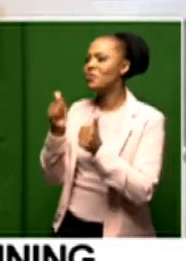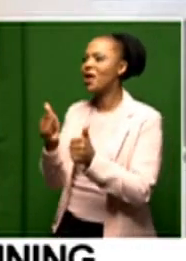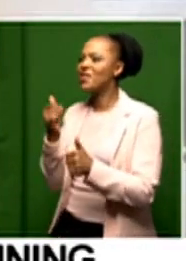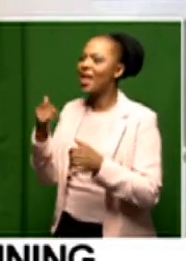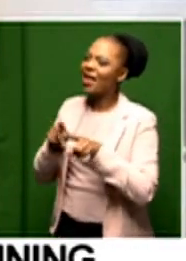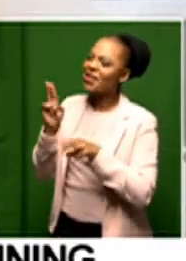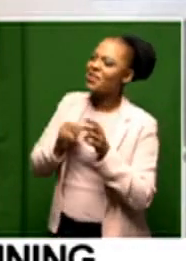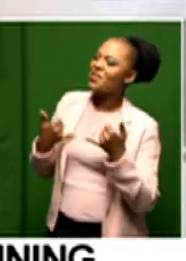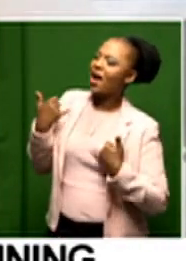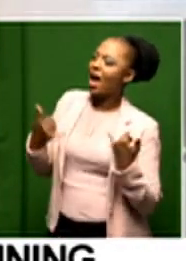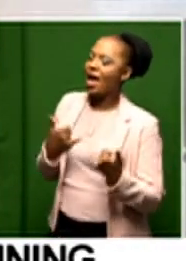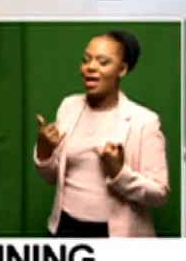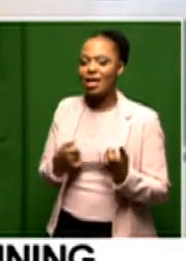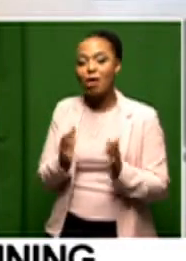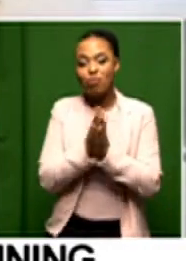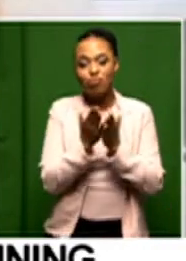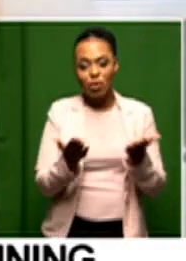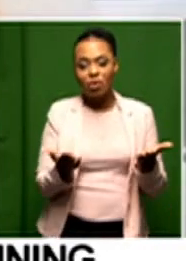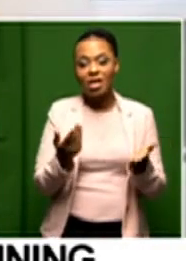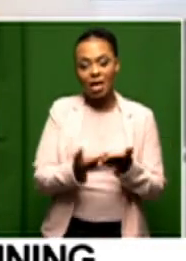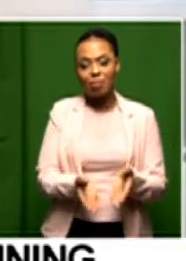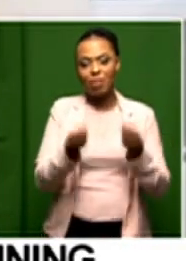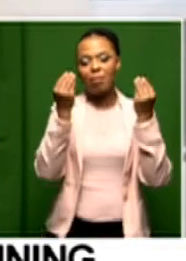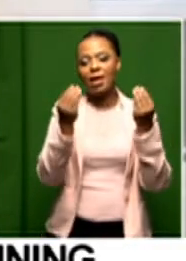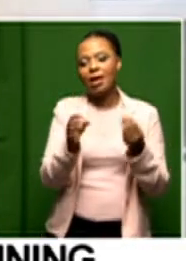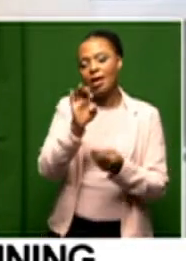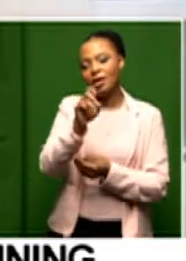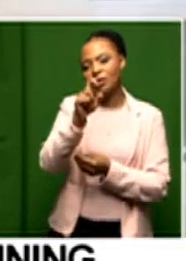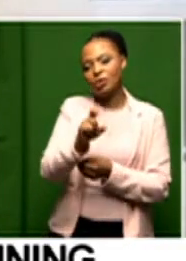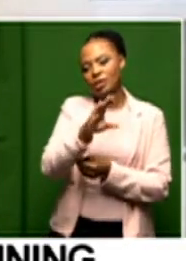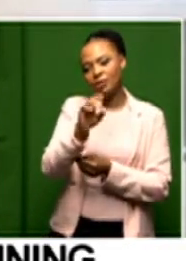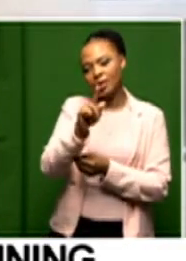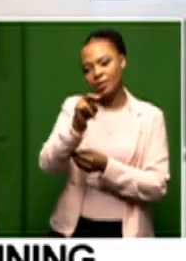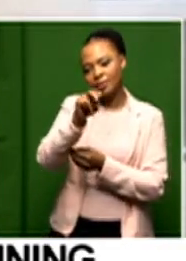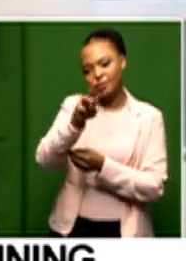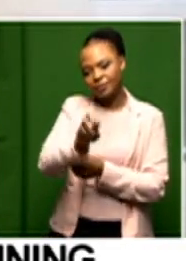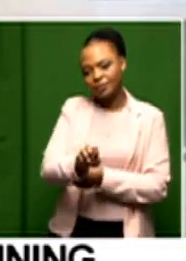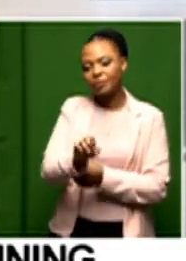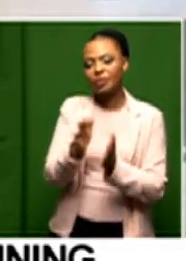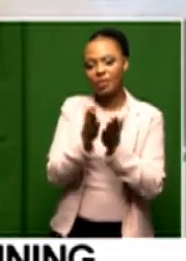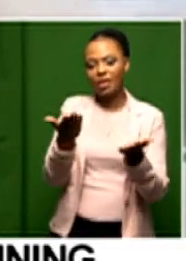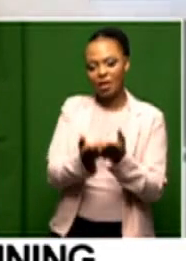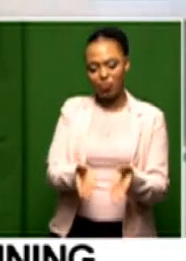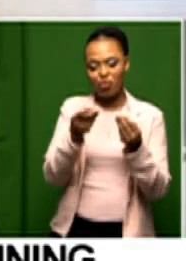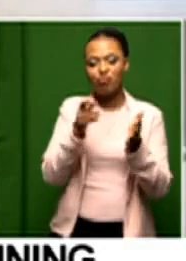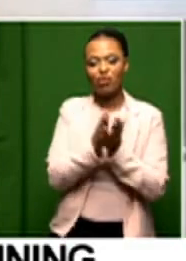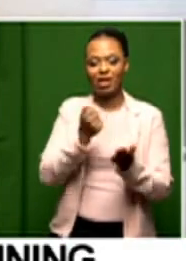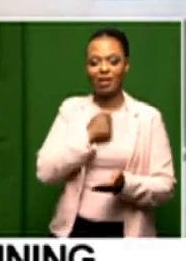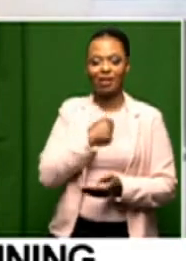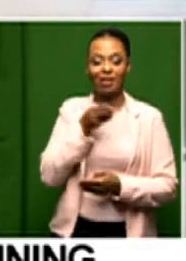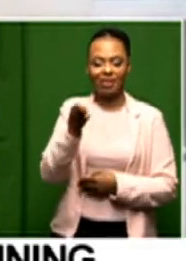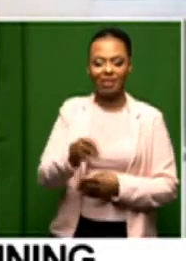you. And people can get the cookbook at Exclusive Books and many other retailers around the country. Okay. Thank you for having